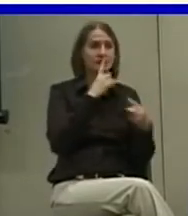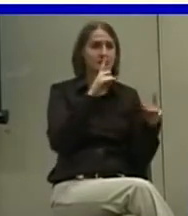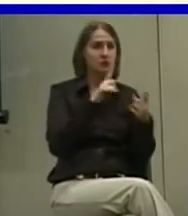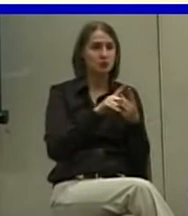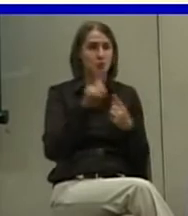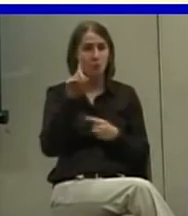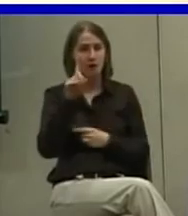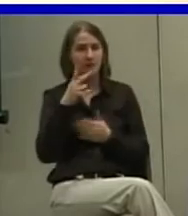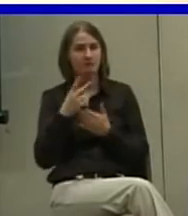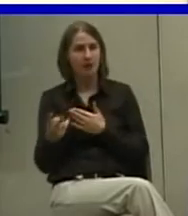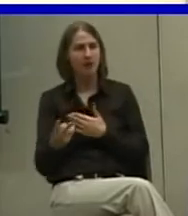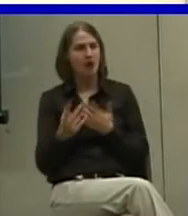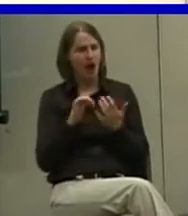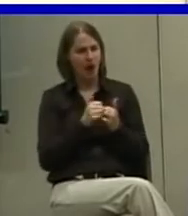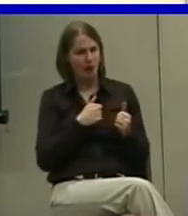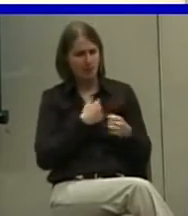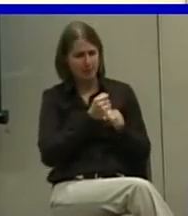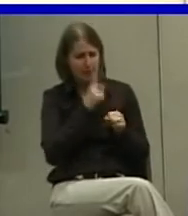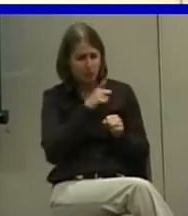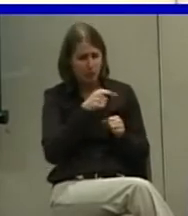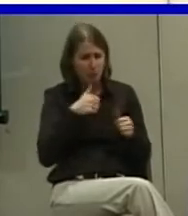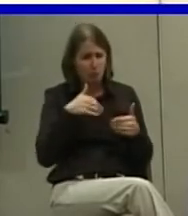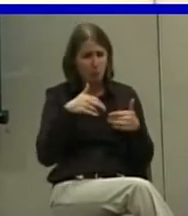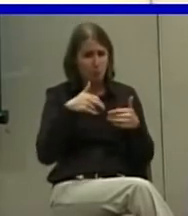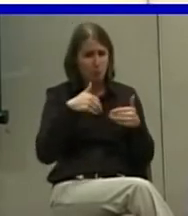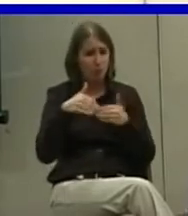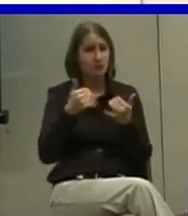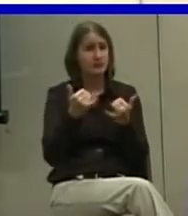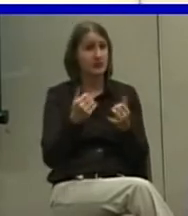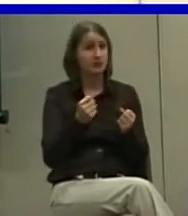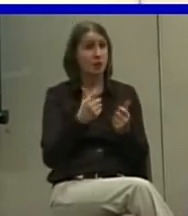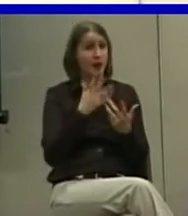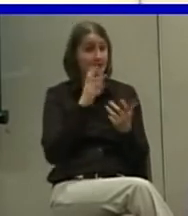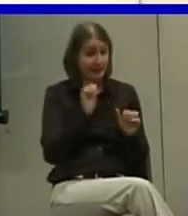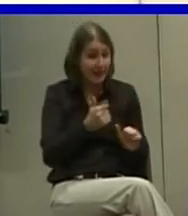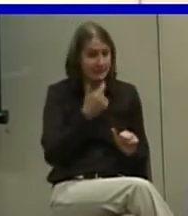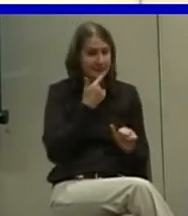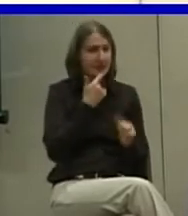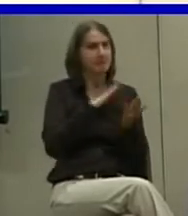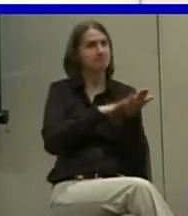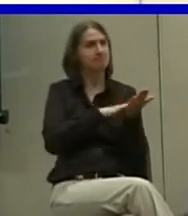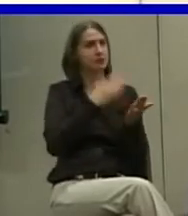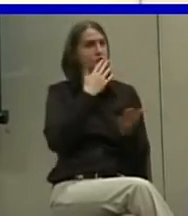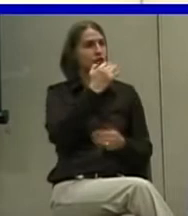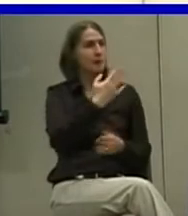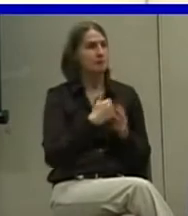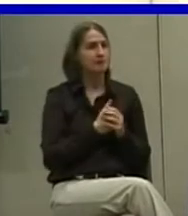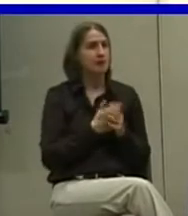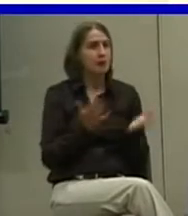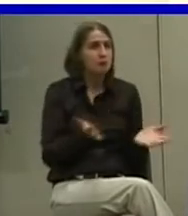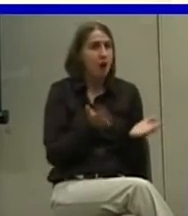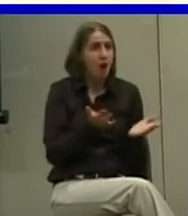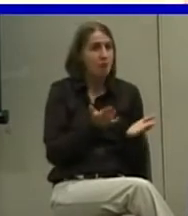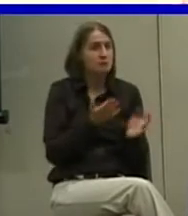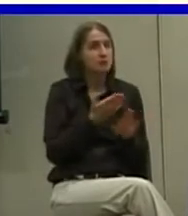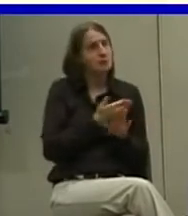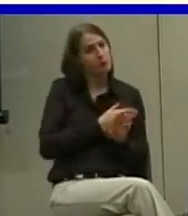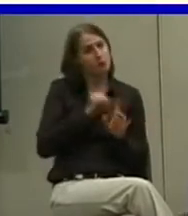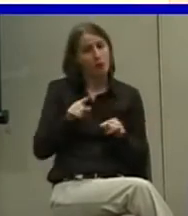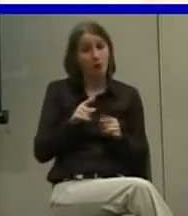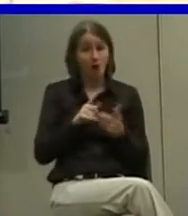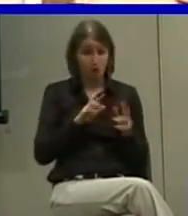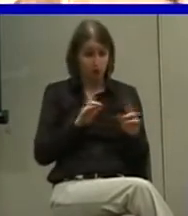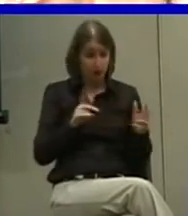make sure they walk today so I can say thanks, good job? Prompt them right before you go out there. We're just getting ready to go in the hall, so